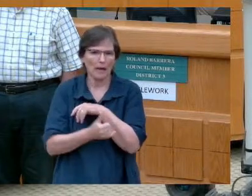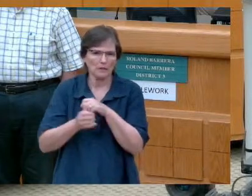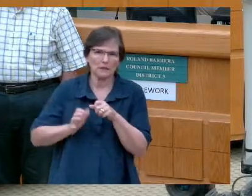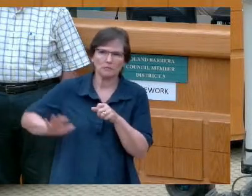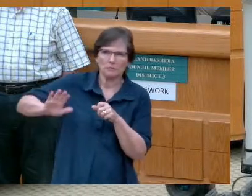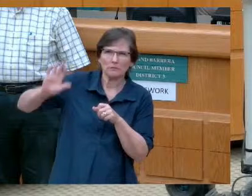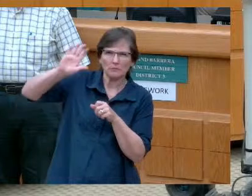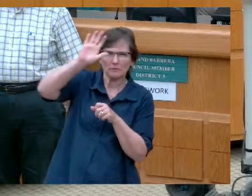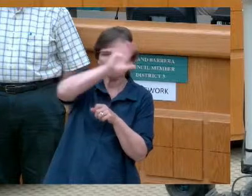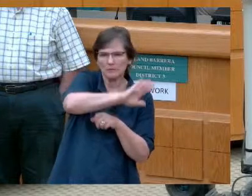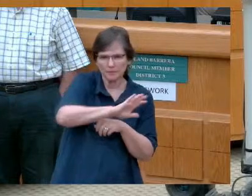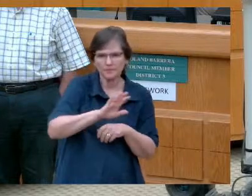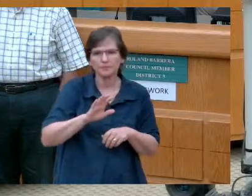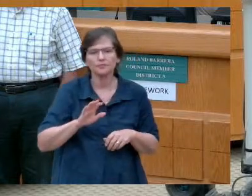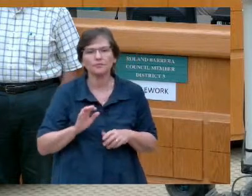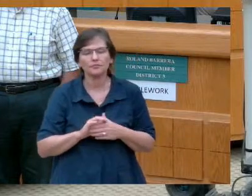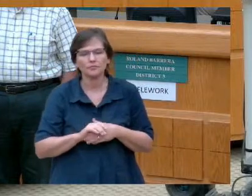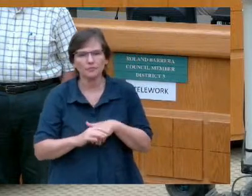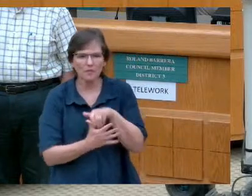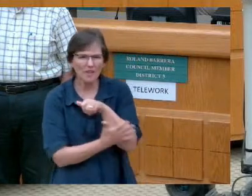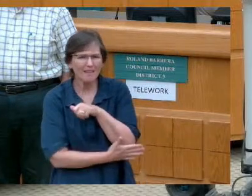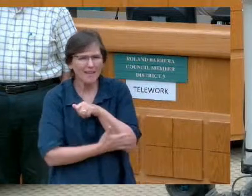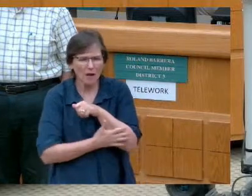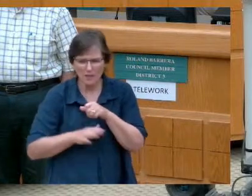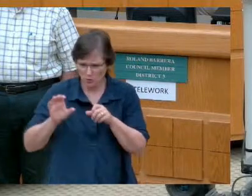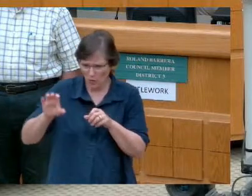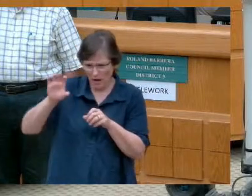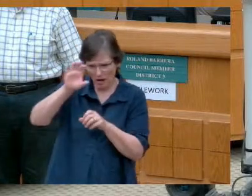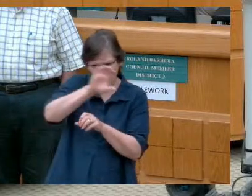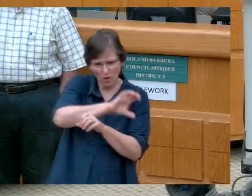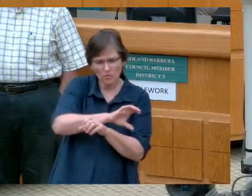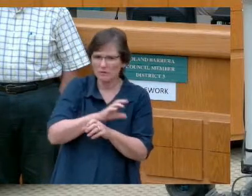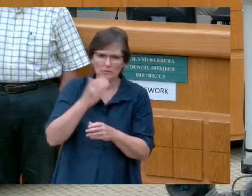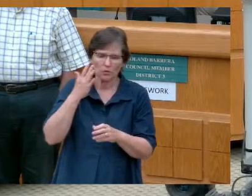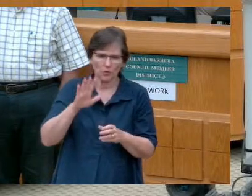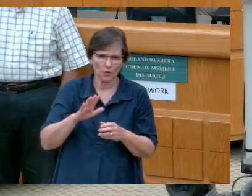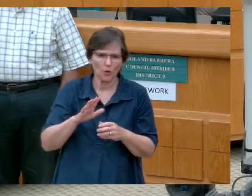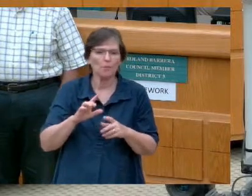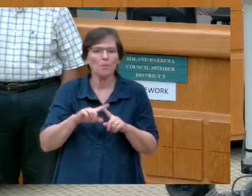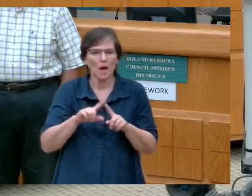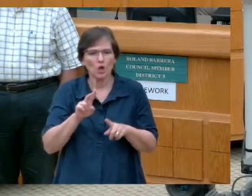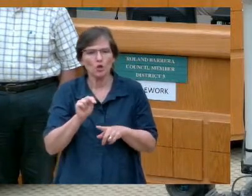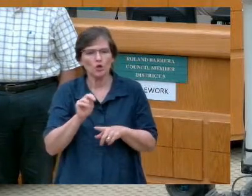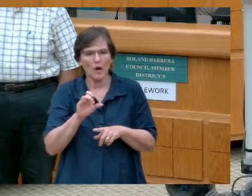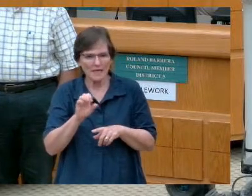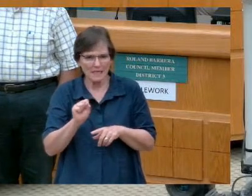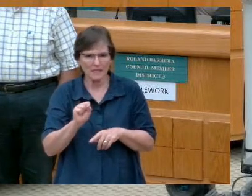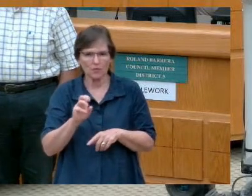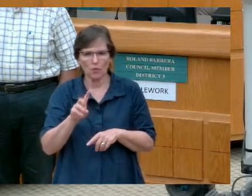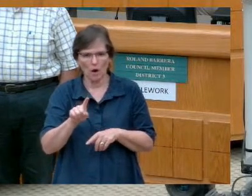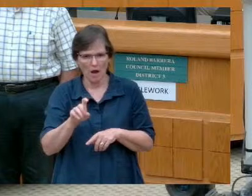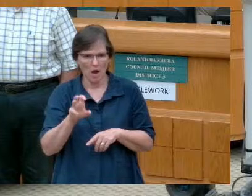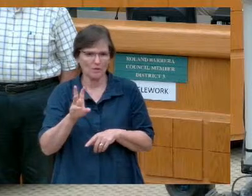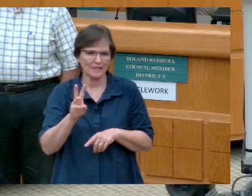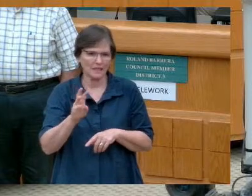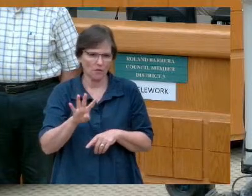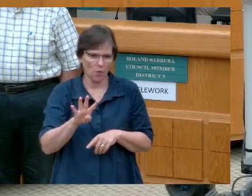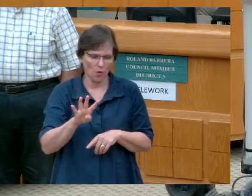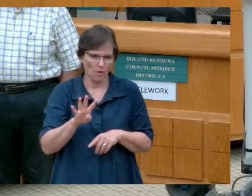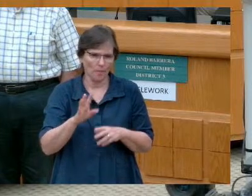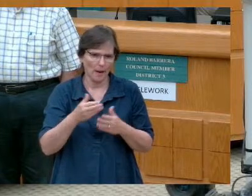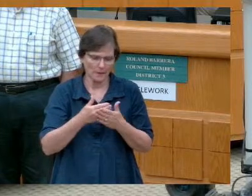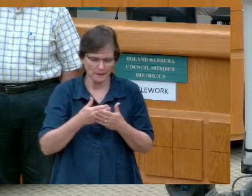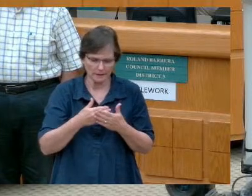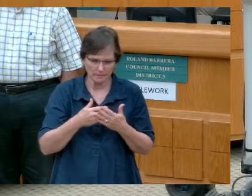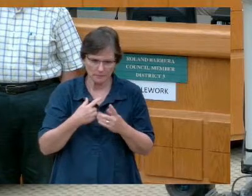It's amazing. What are the hospitals, or not just the hospitals, but officials like you, you're trying to get the